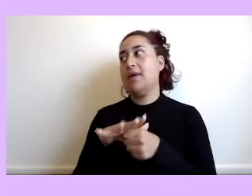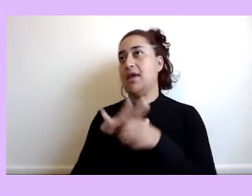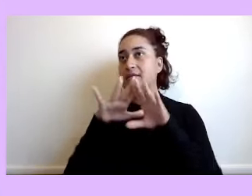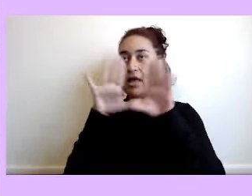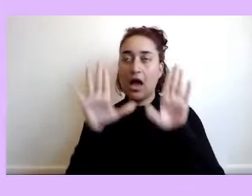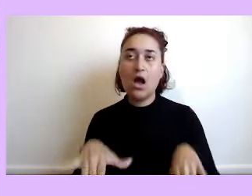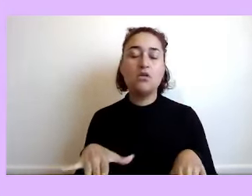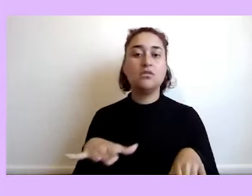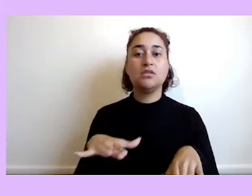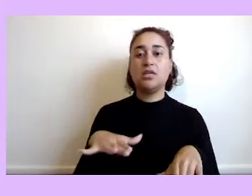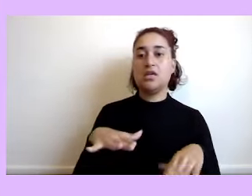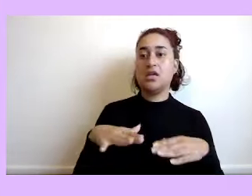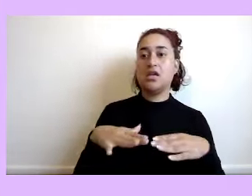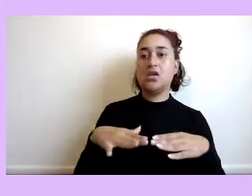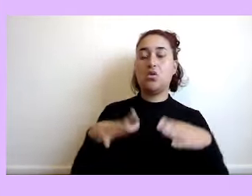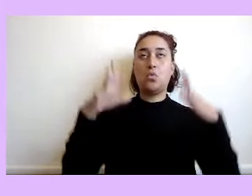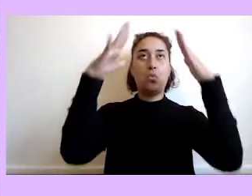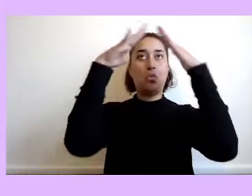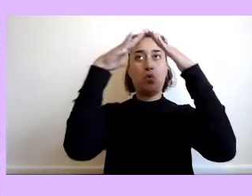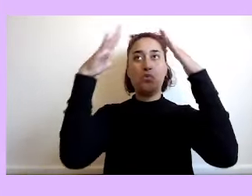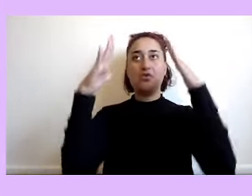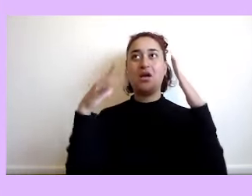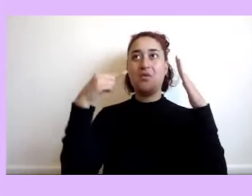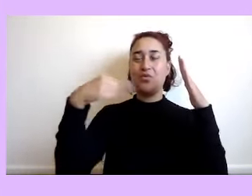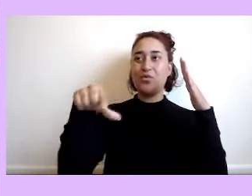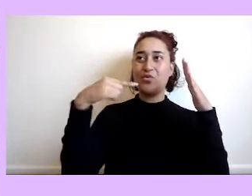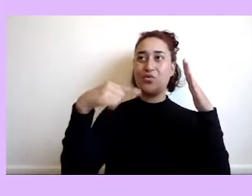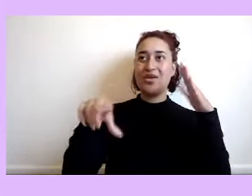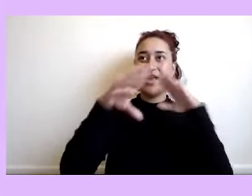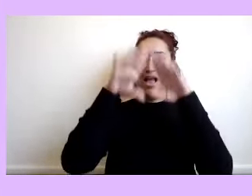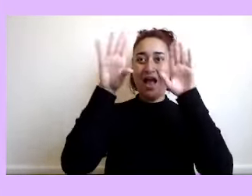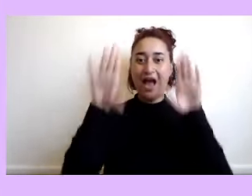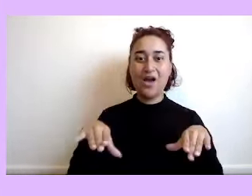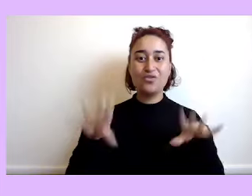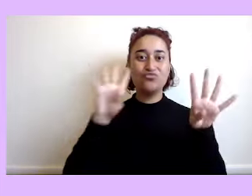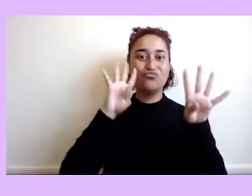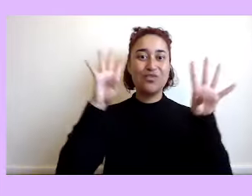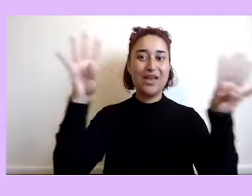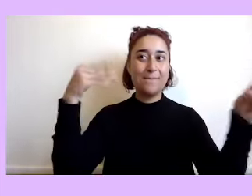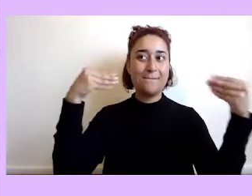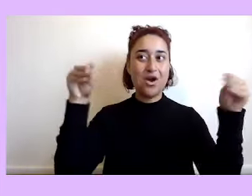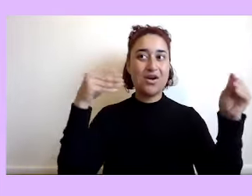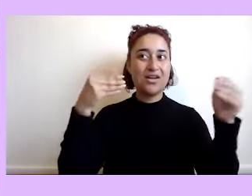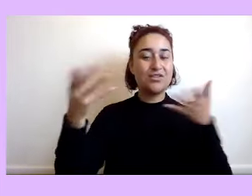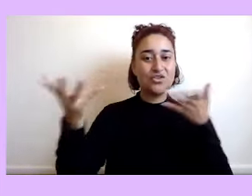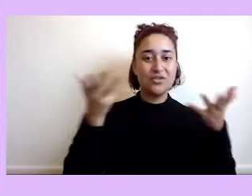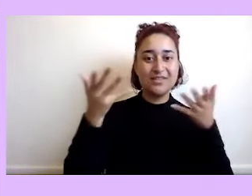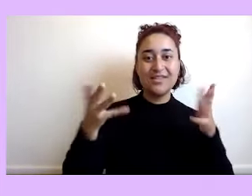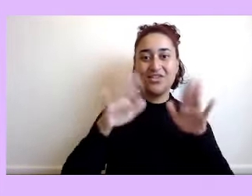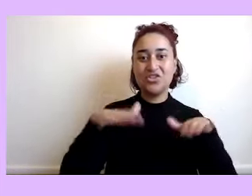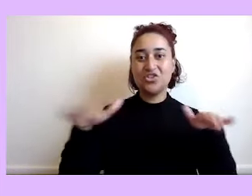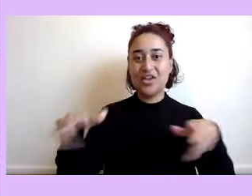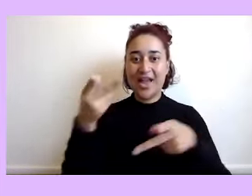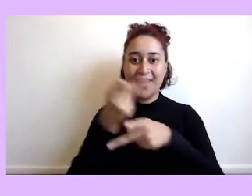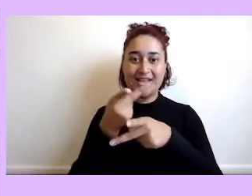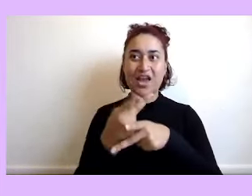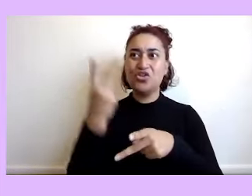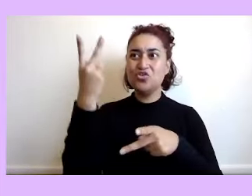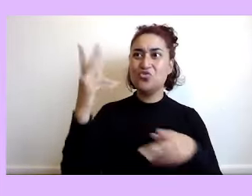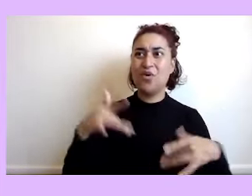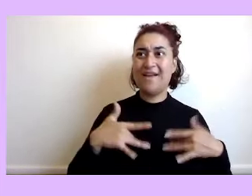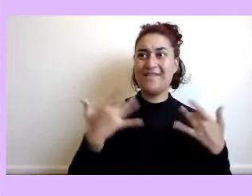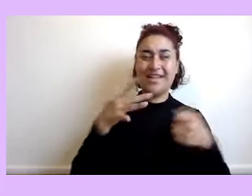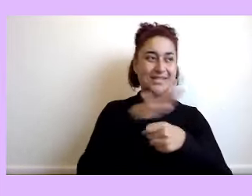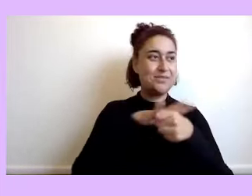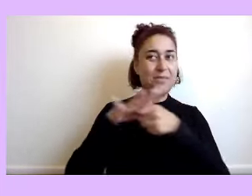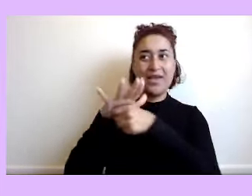a rooftop greenhouse, creative marketing services, childcare, two event space, like all the things that can